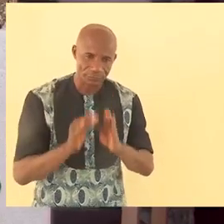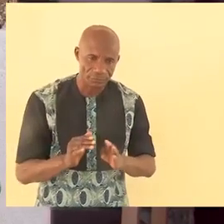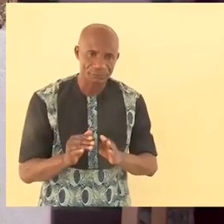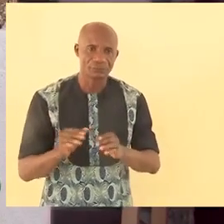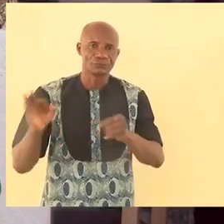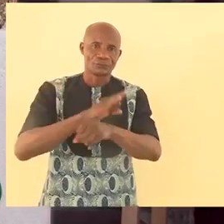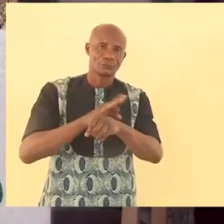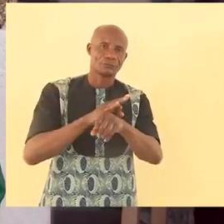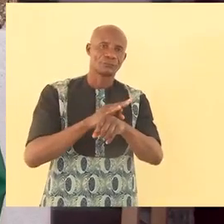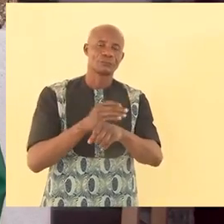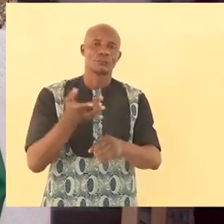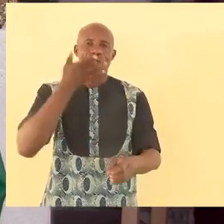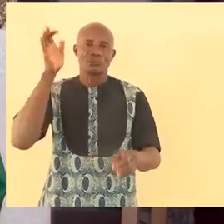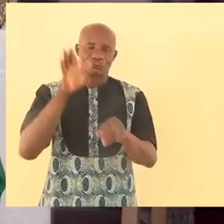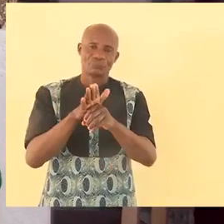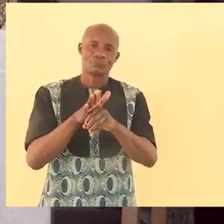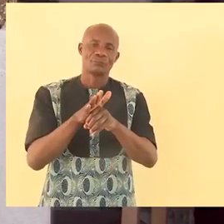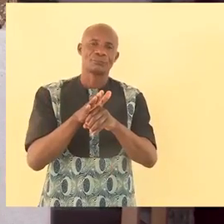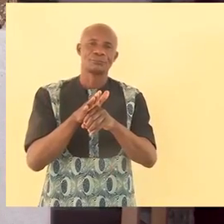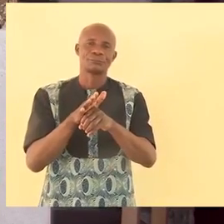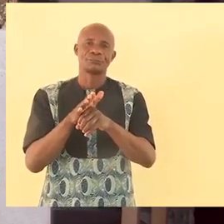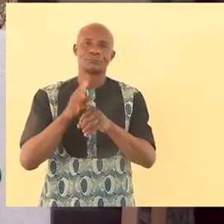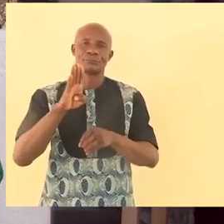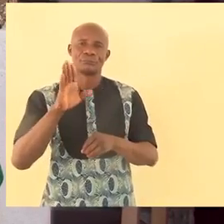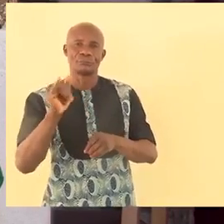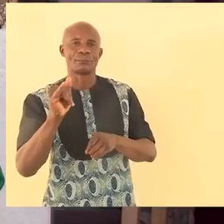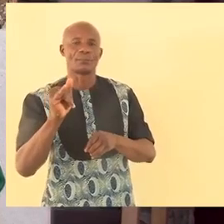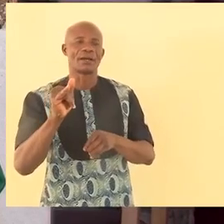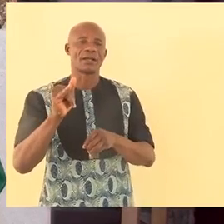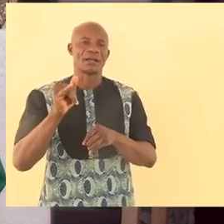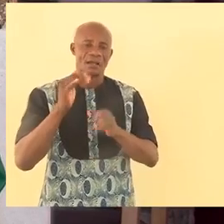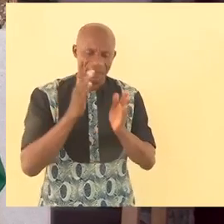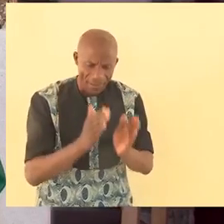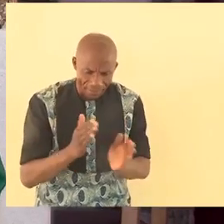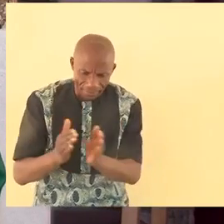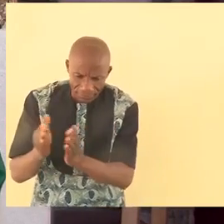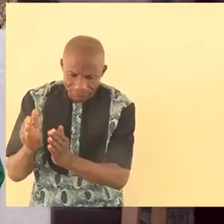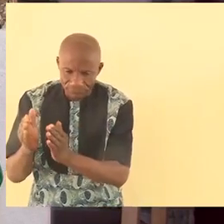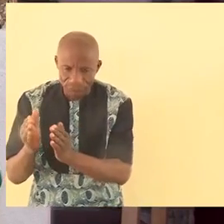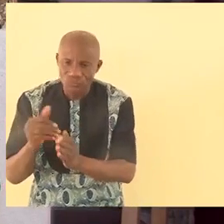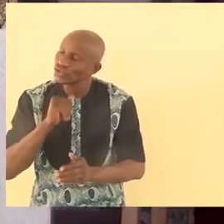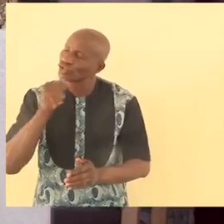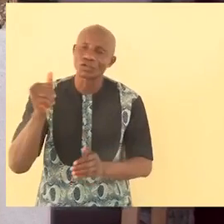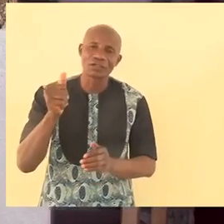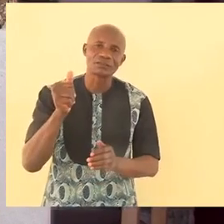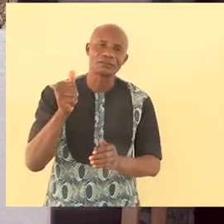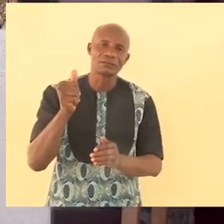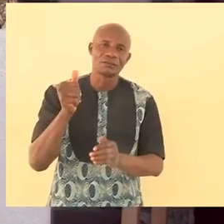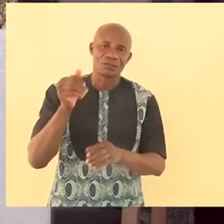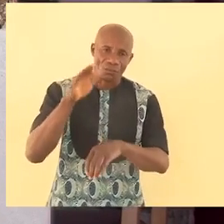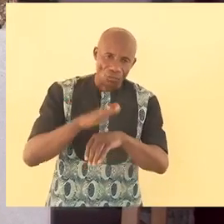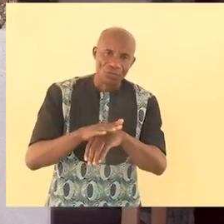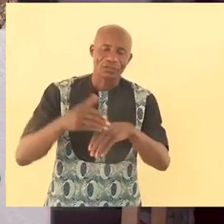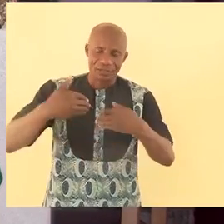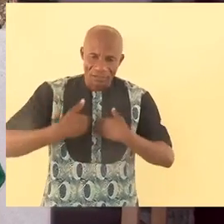The Beatitudes fulfill the promises by ordering them no longer